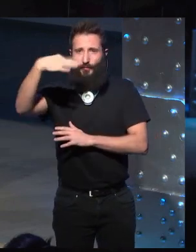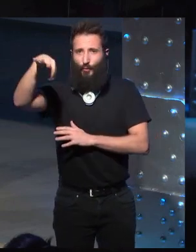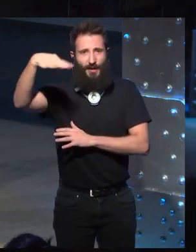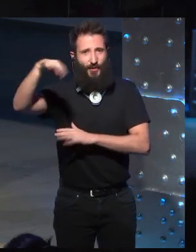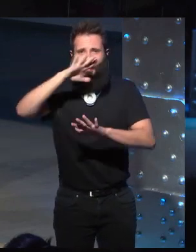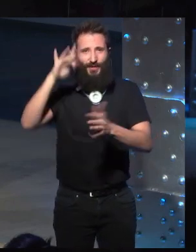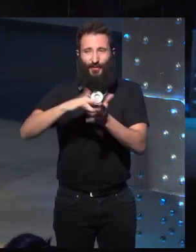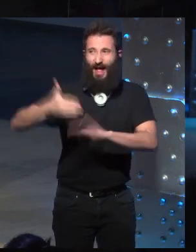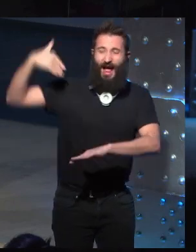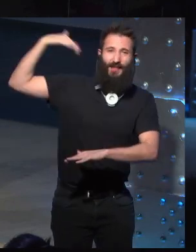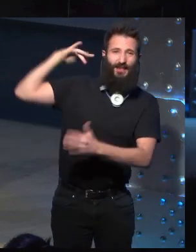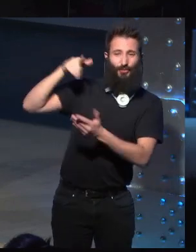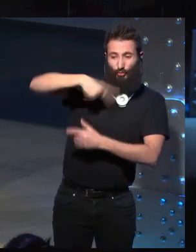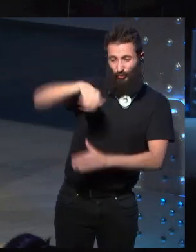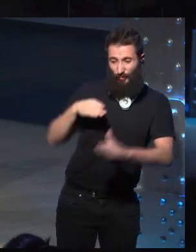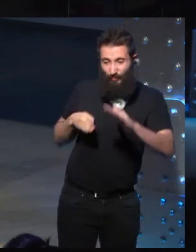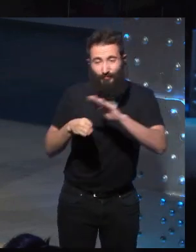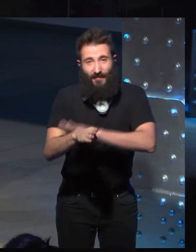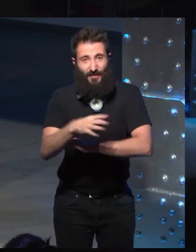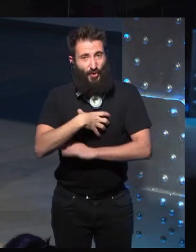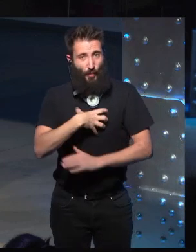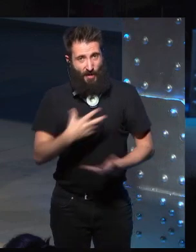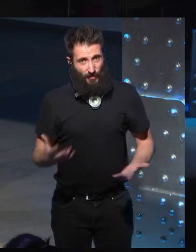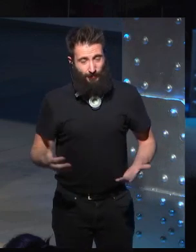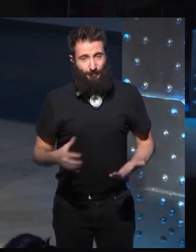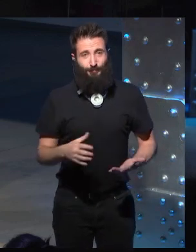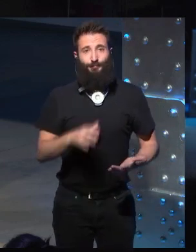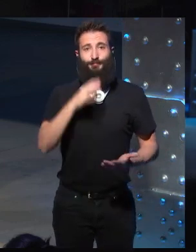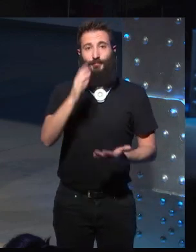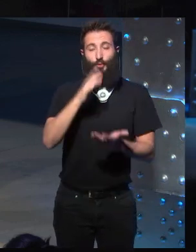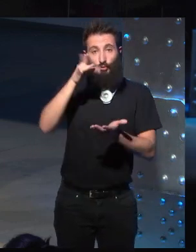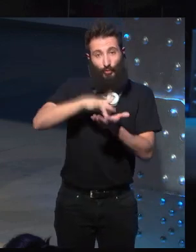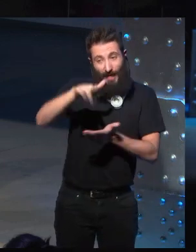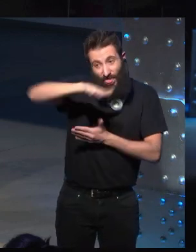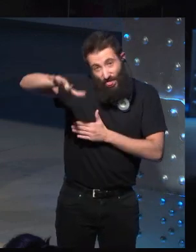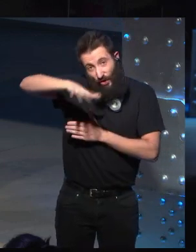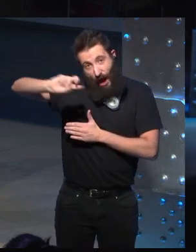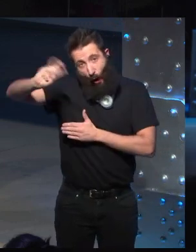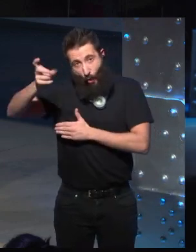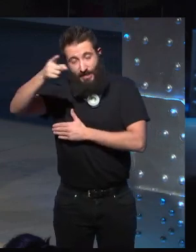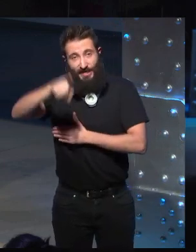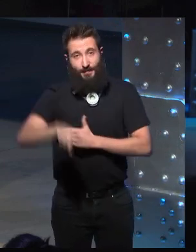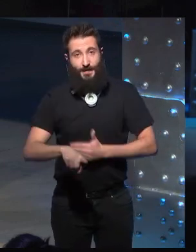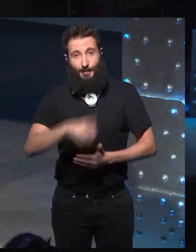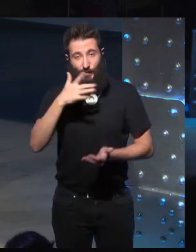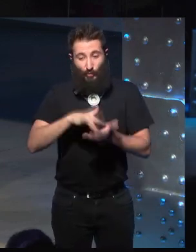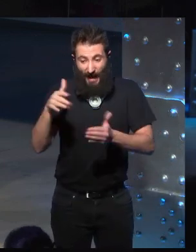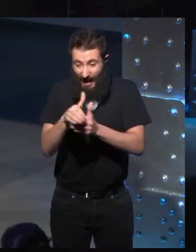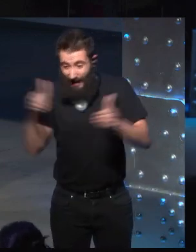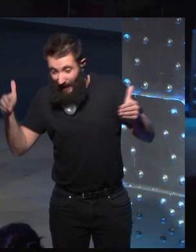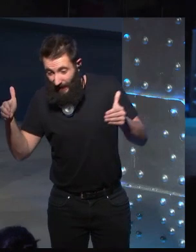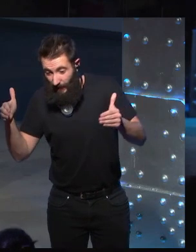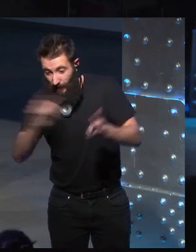it. Now, there's another place where the big becomes small.